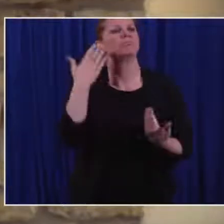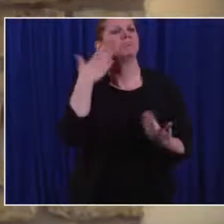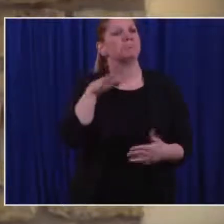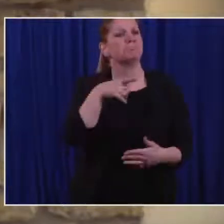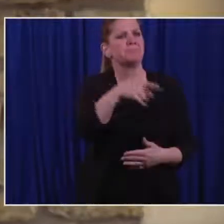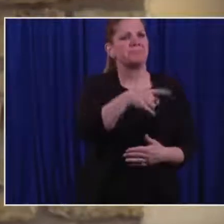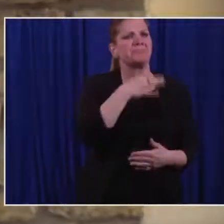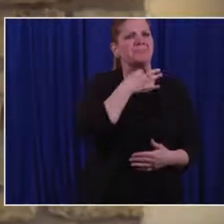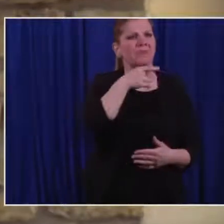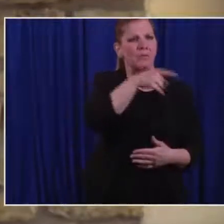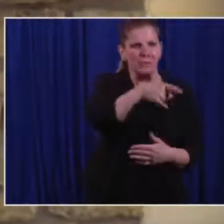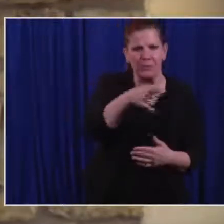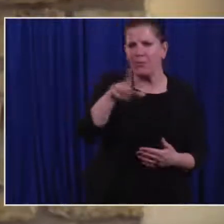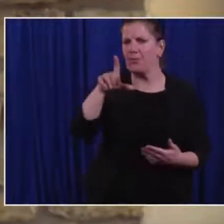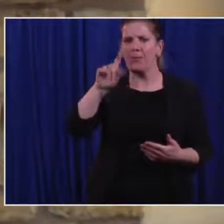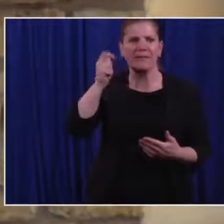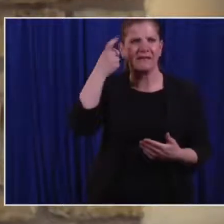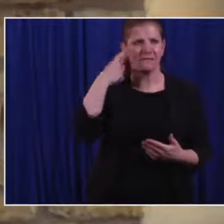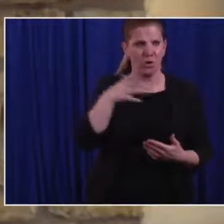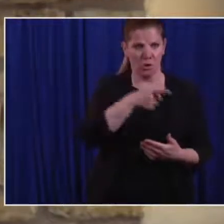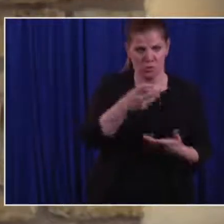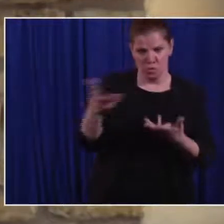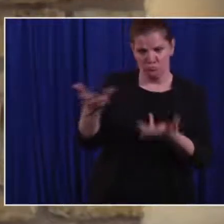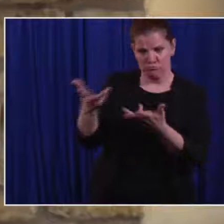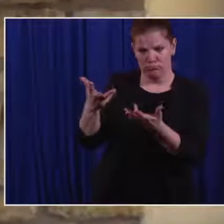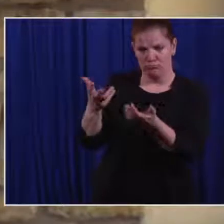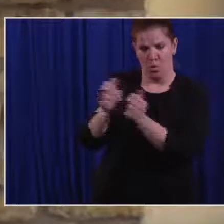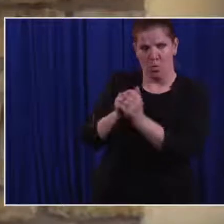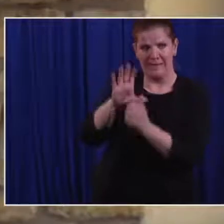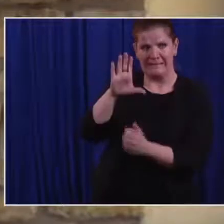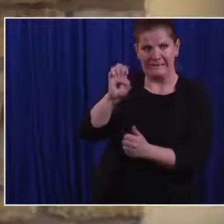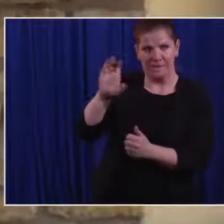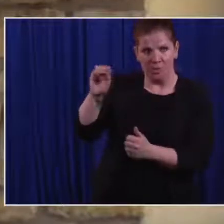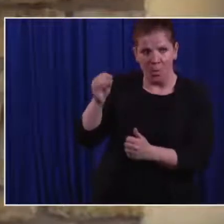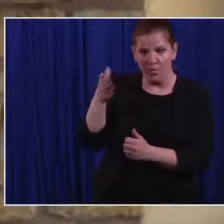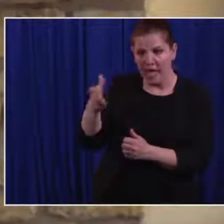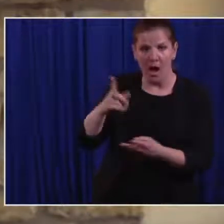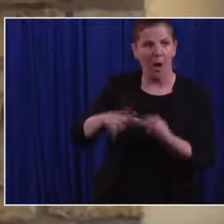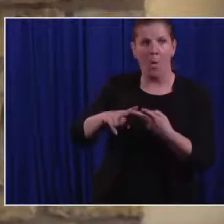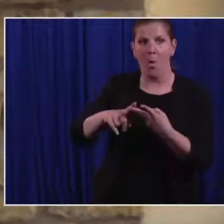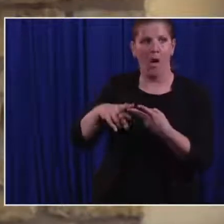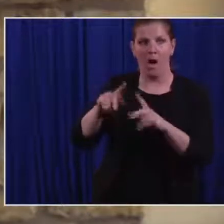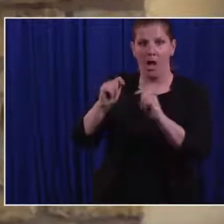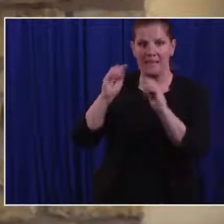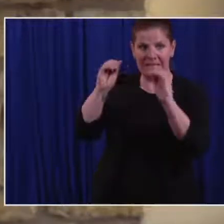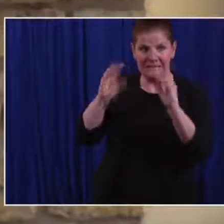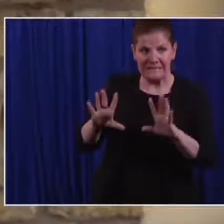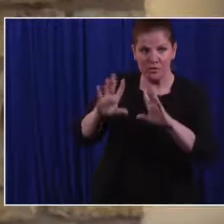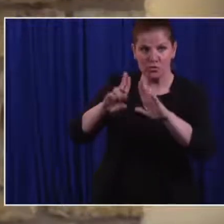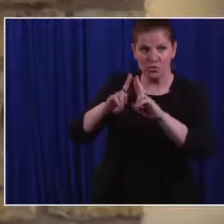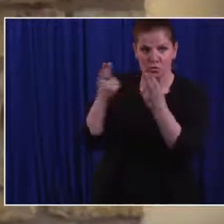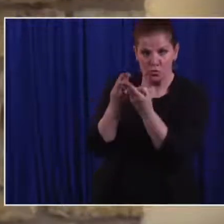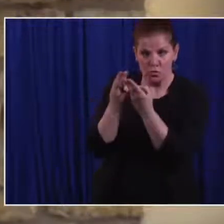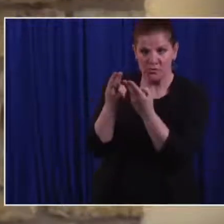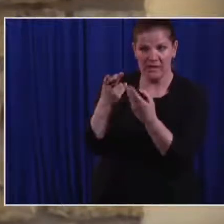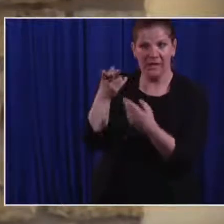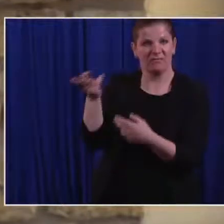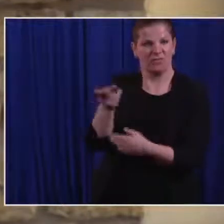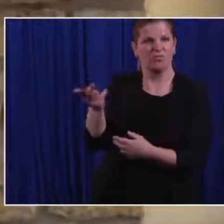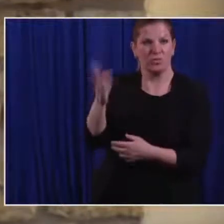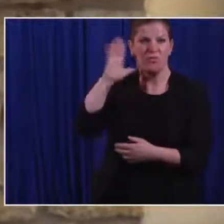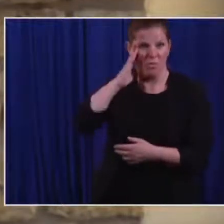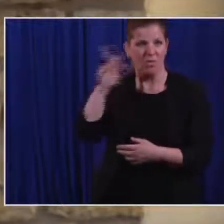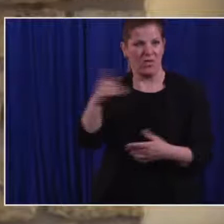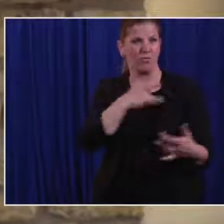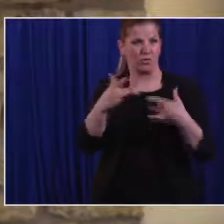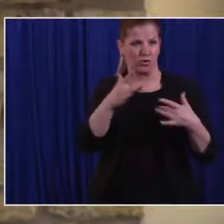Eric Gordon or the teachers union regarding the concerns that they are still vaccinating teachers? And are there any further action that the state can